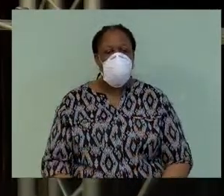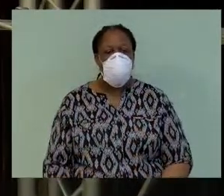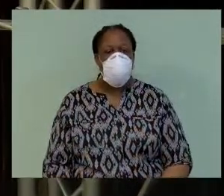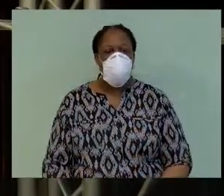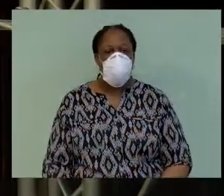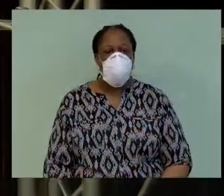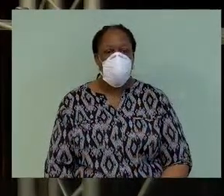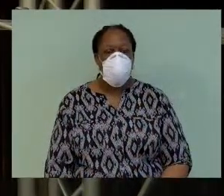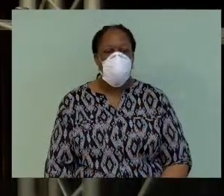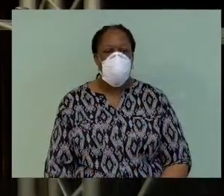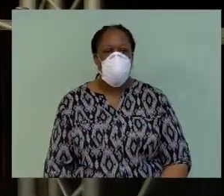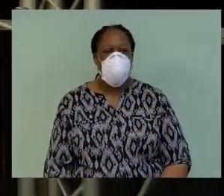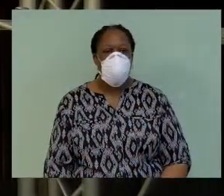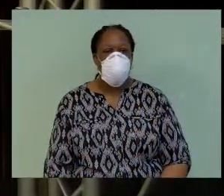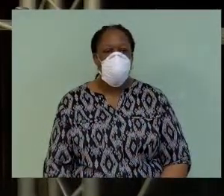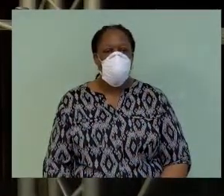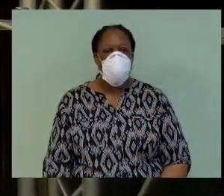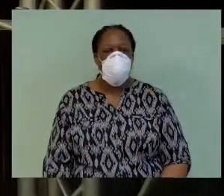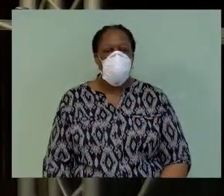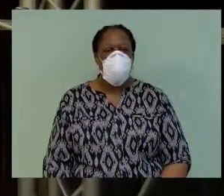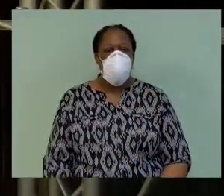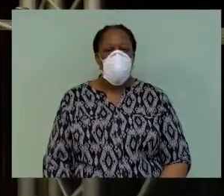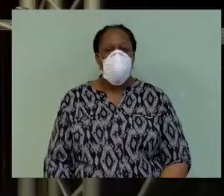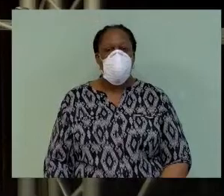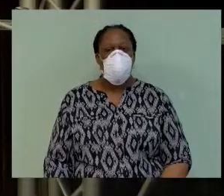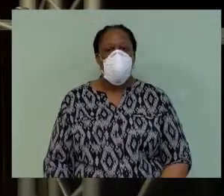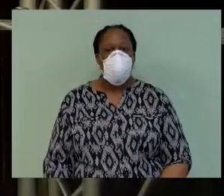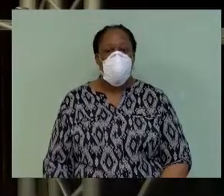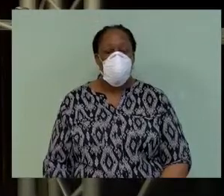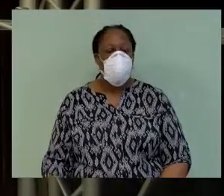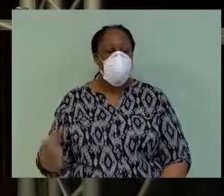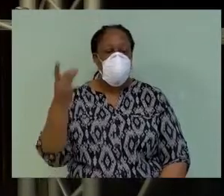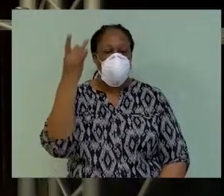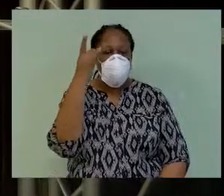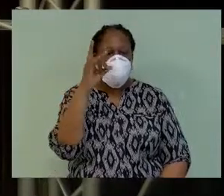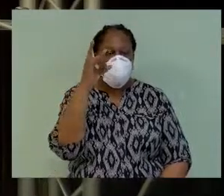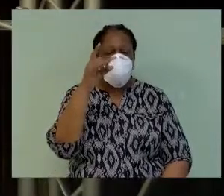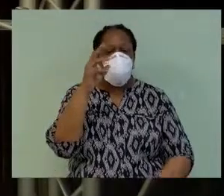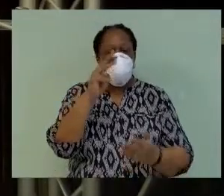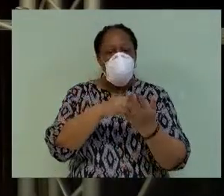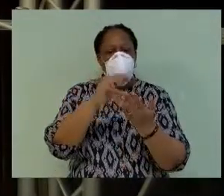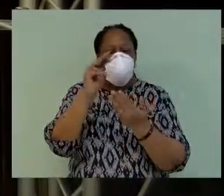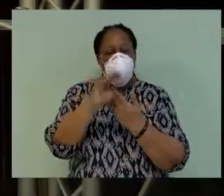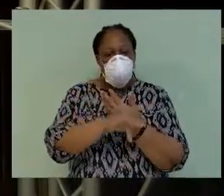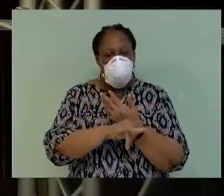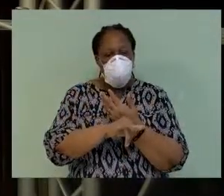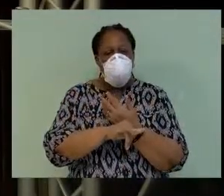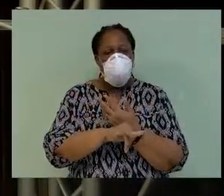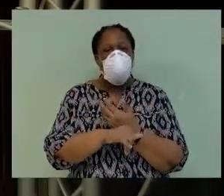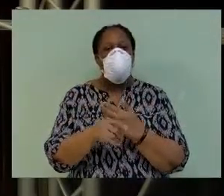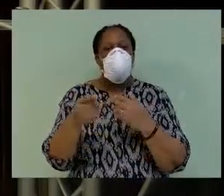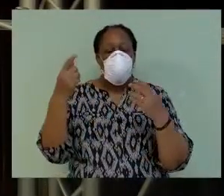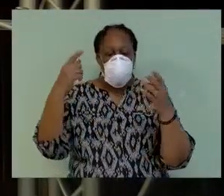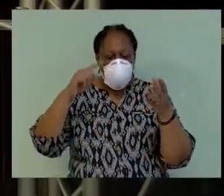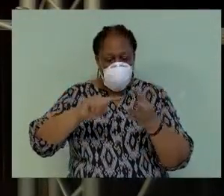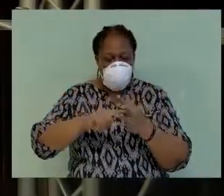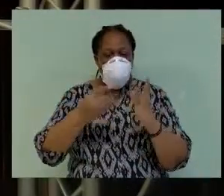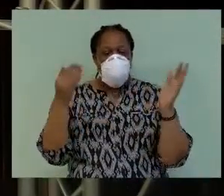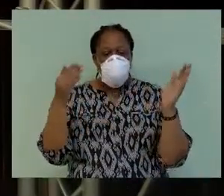Hearing dates. Criminal matters will resume on the 18th May 2020 in St.